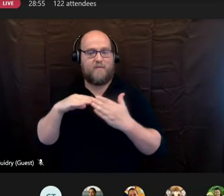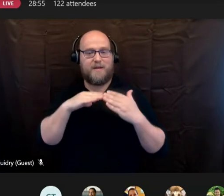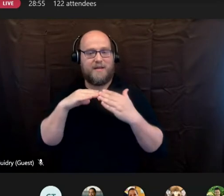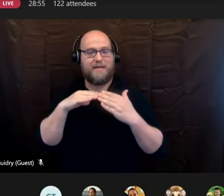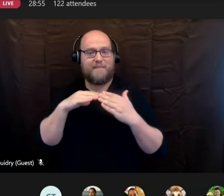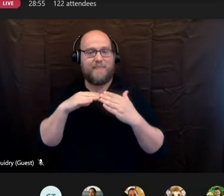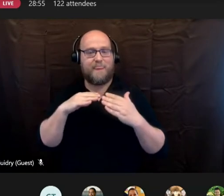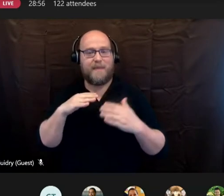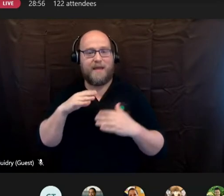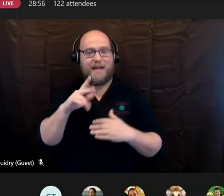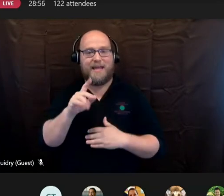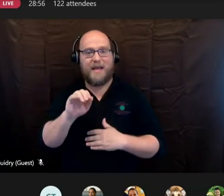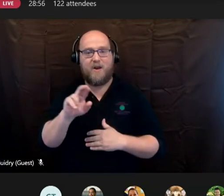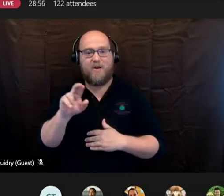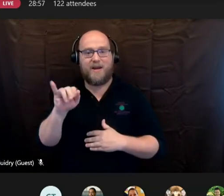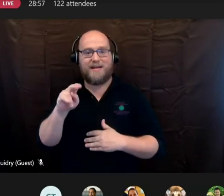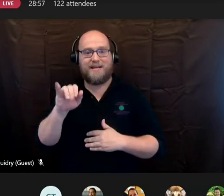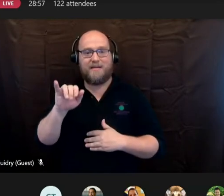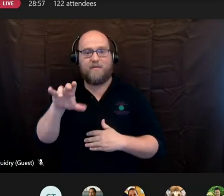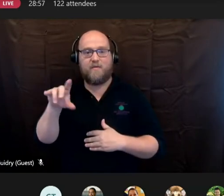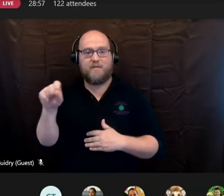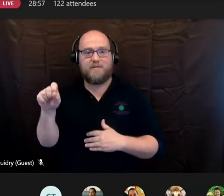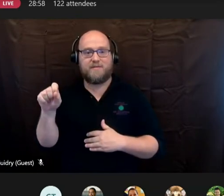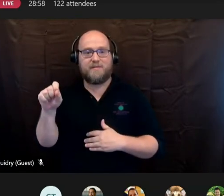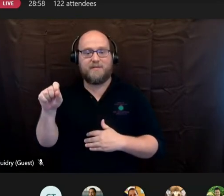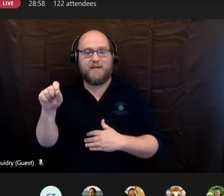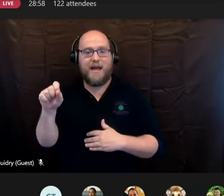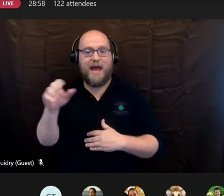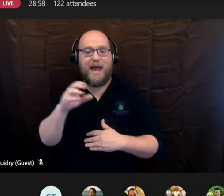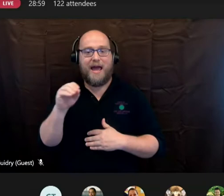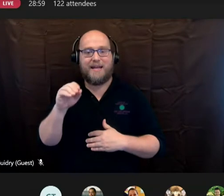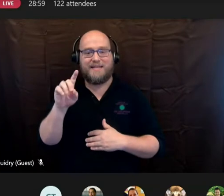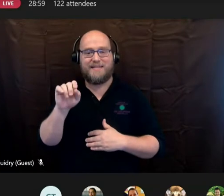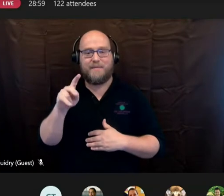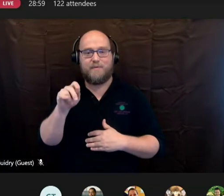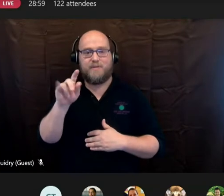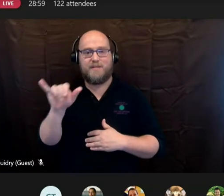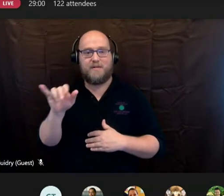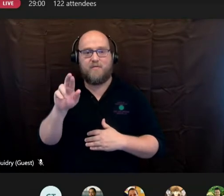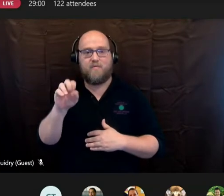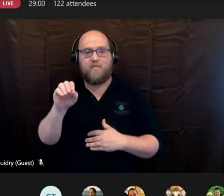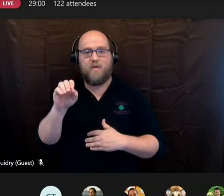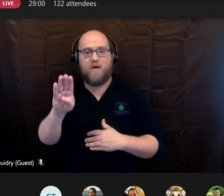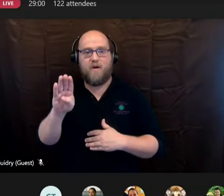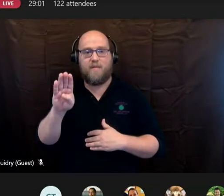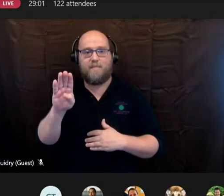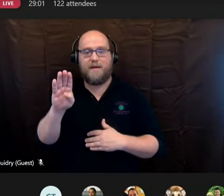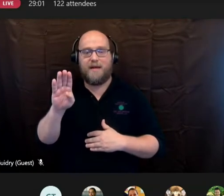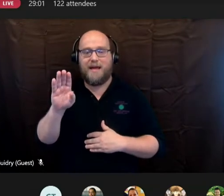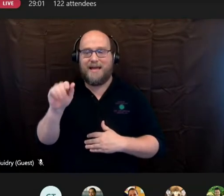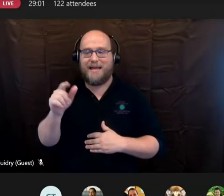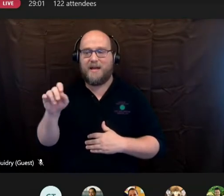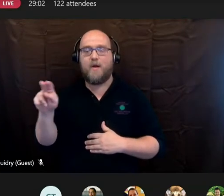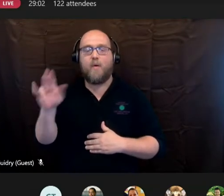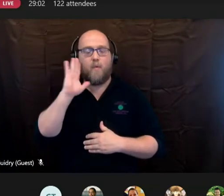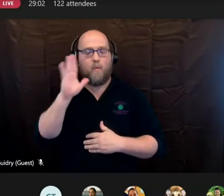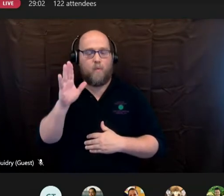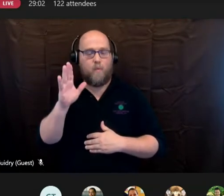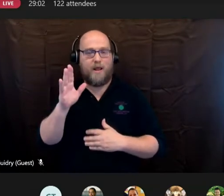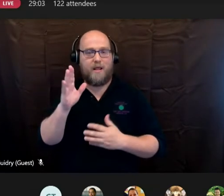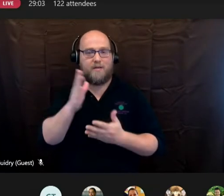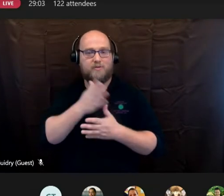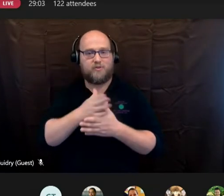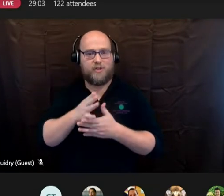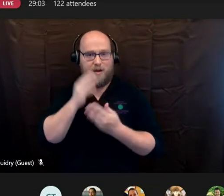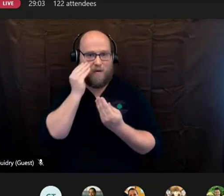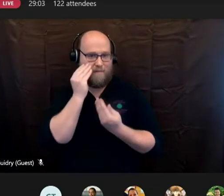and Deputy Rob Gannon for joining us today. They'll share updates about our planning for the fall. And I was remiss in not